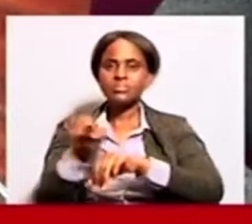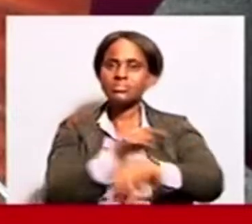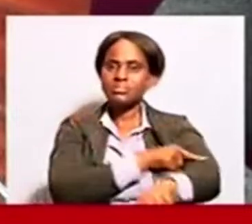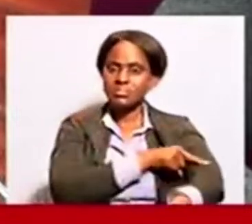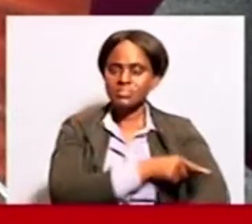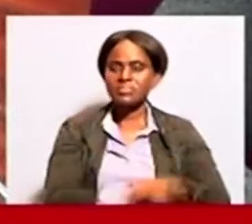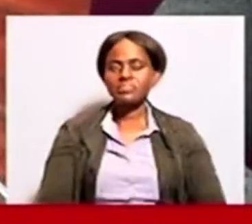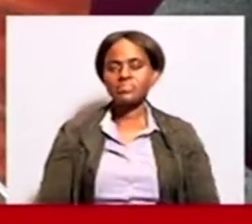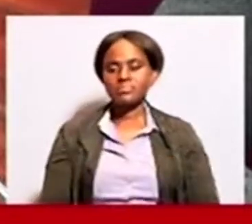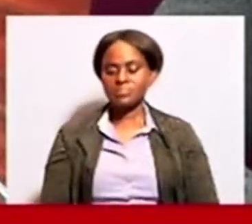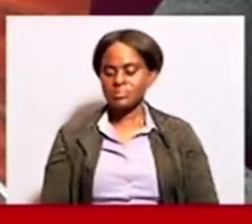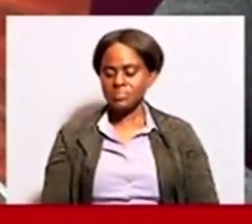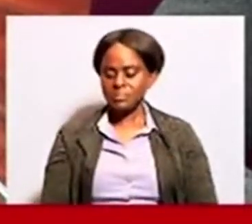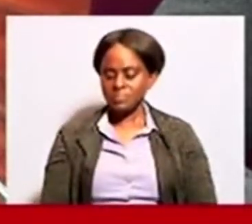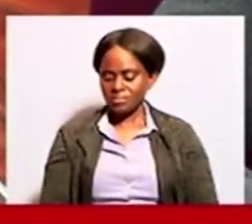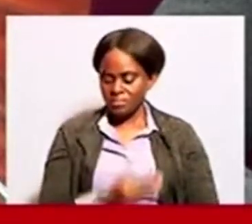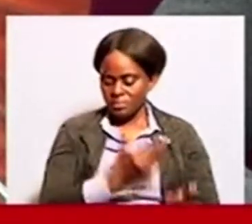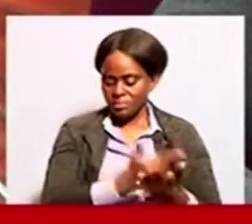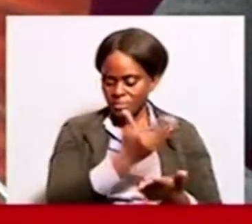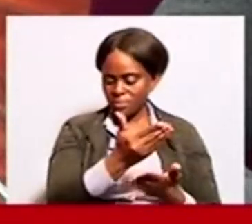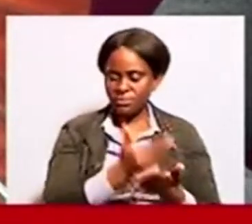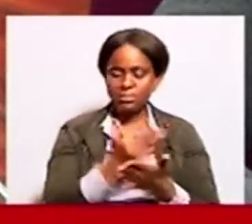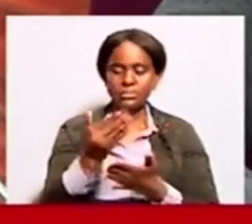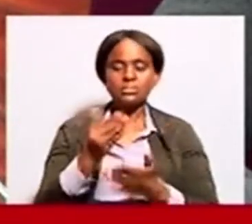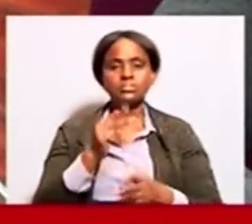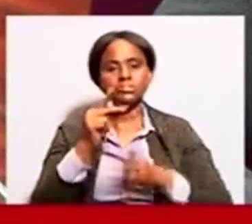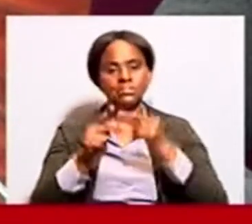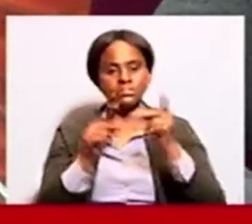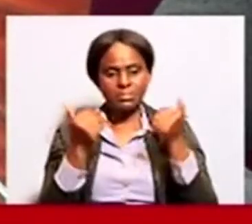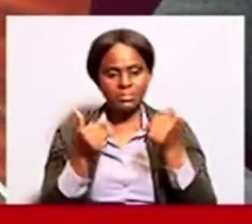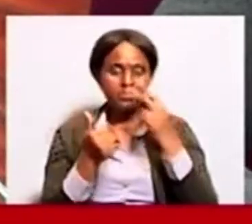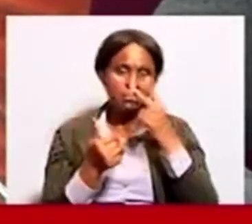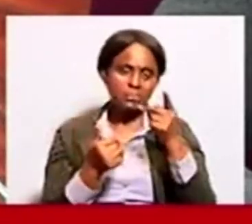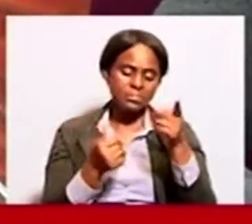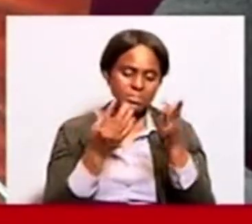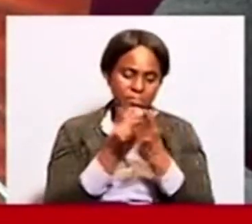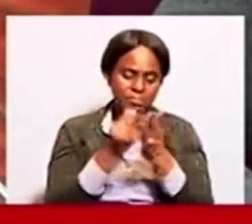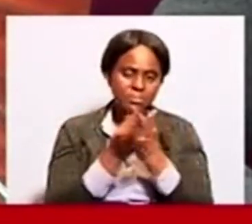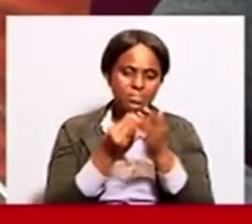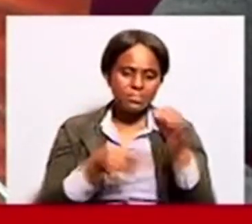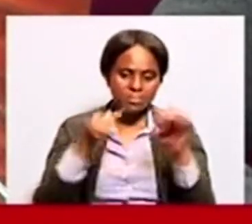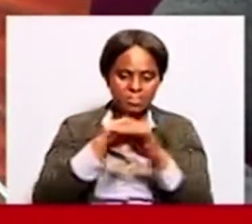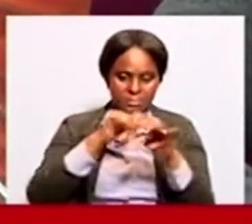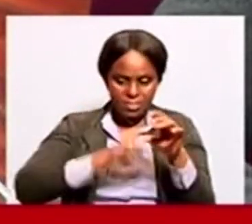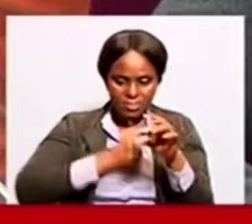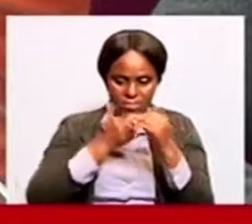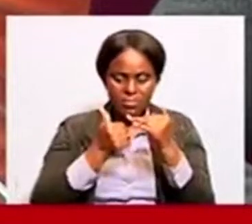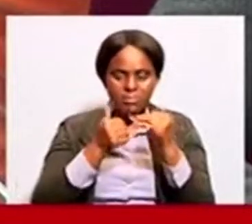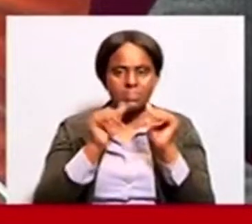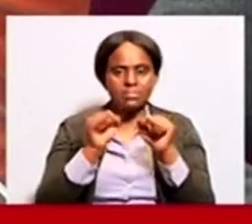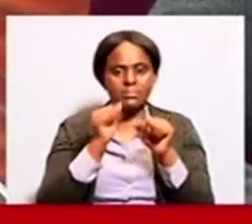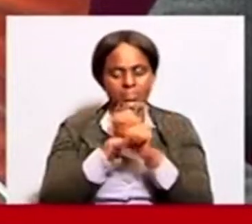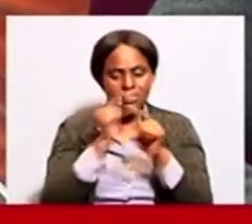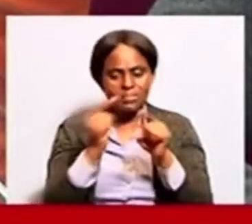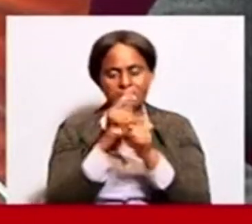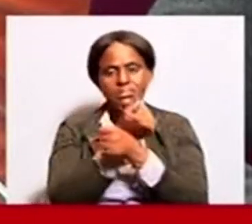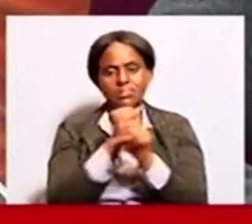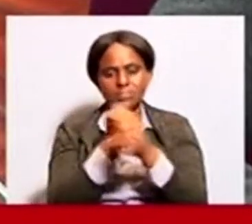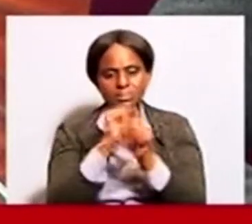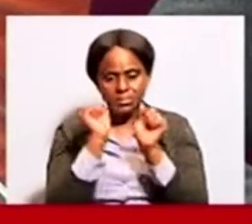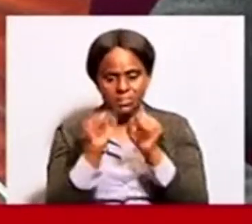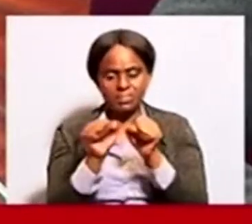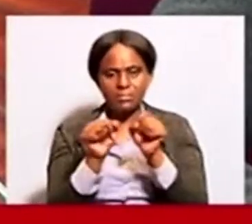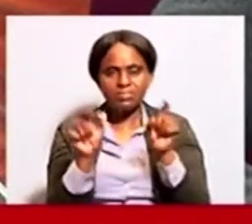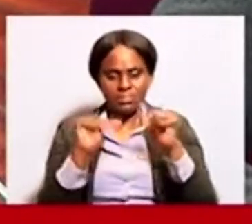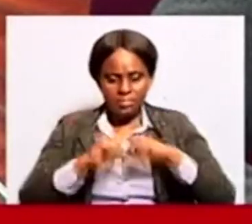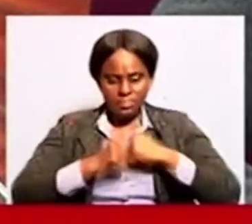lengthy procurement processes. So looking at the amount involved, we opted that we could just handle it as